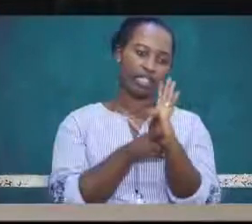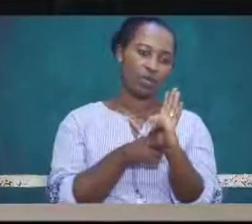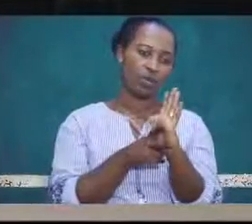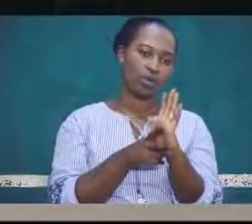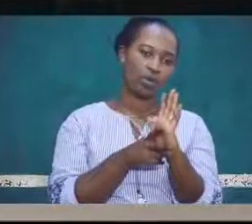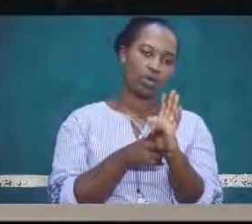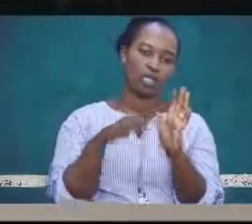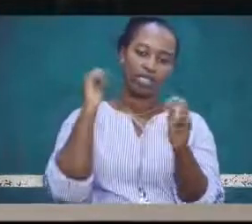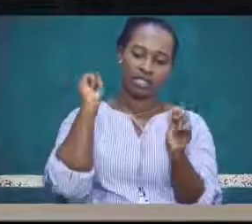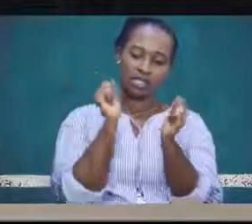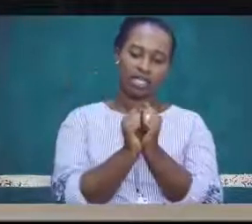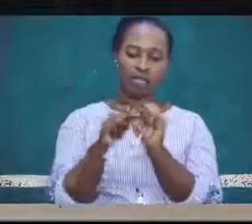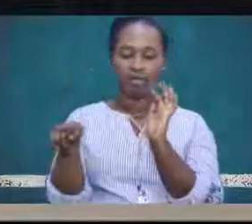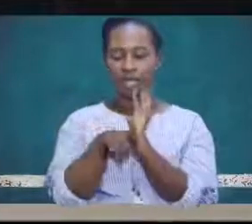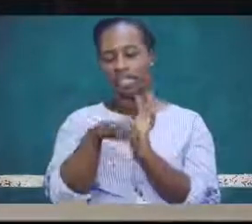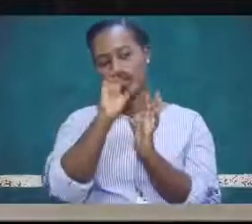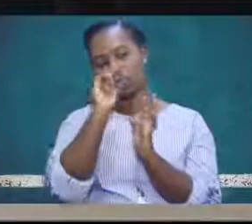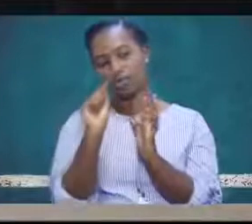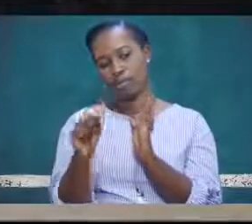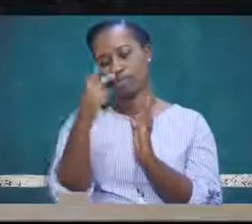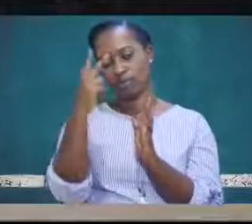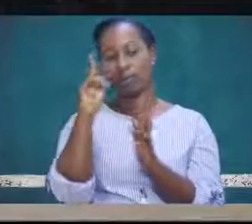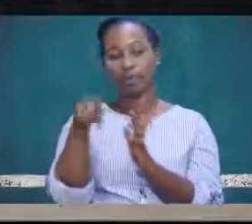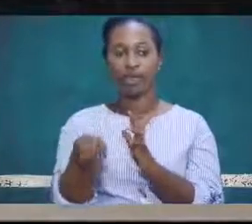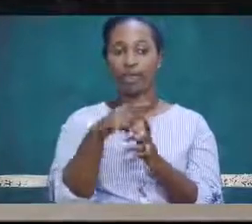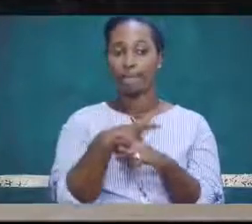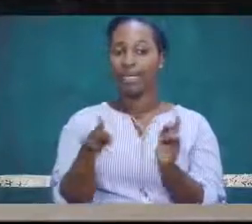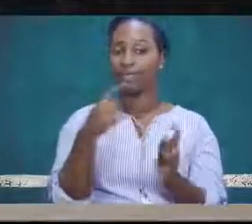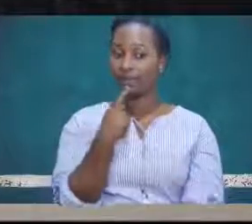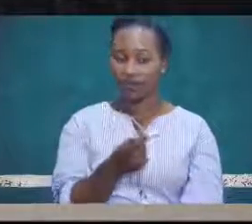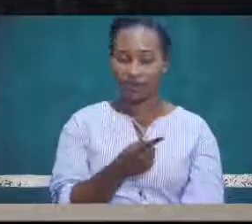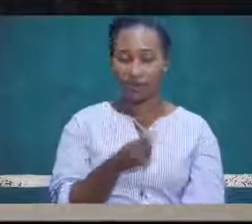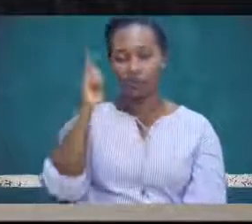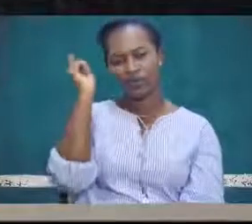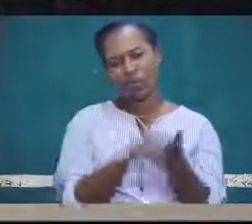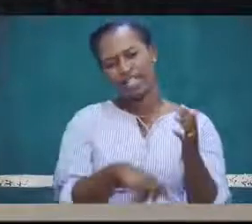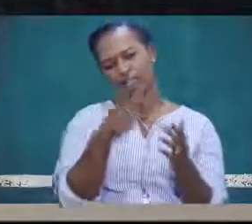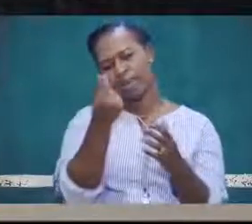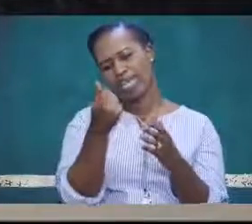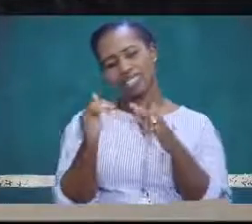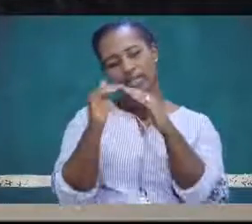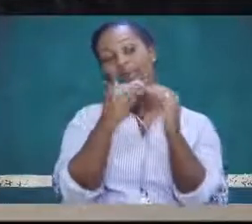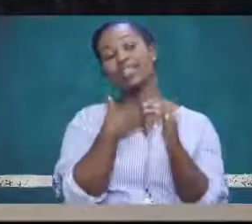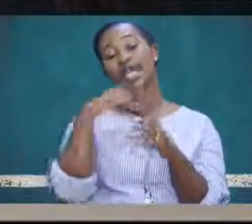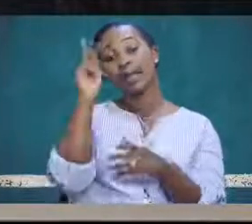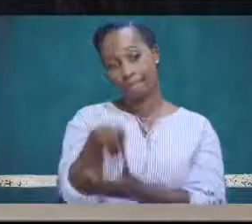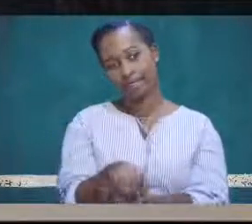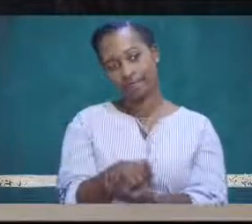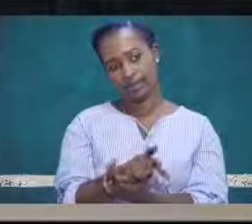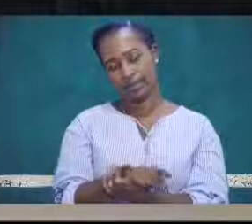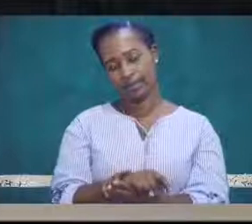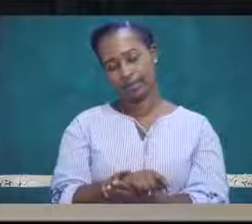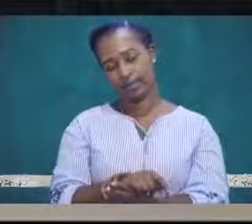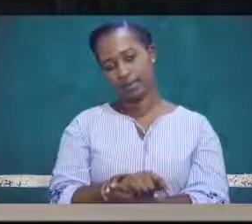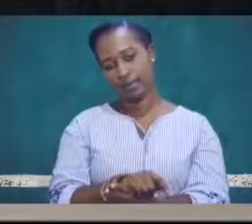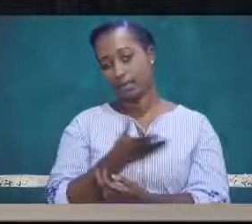minus 0.2 P. But they are saying what price level? So they want P.